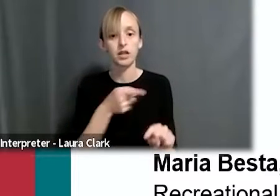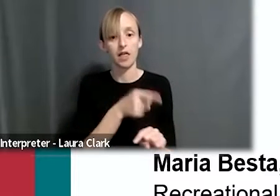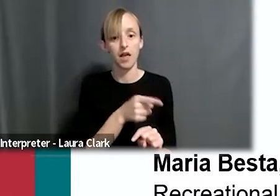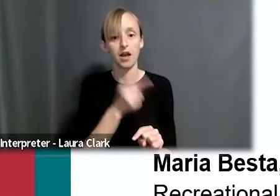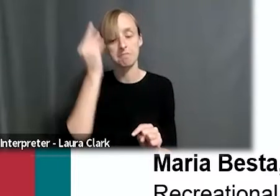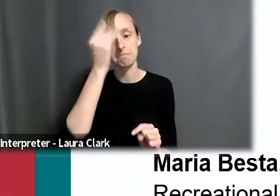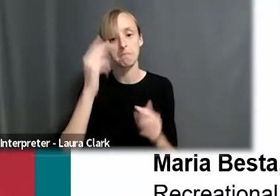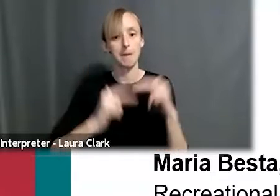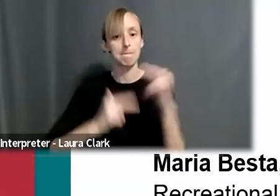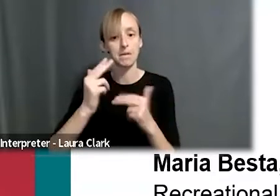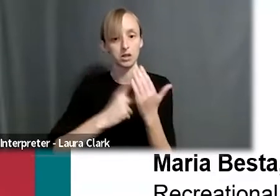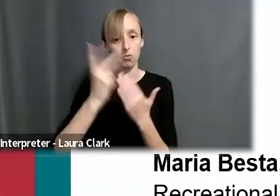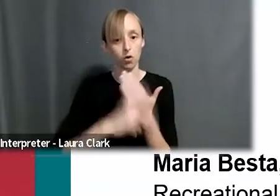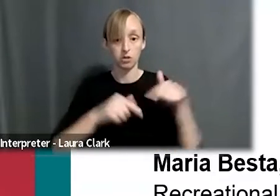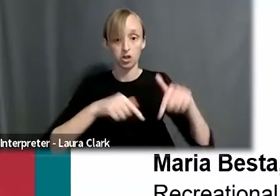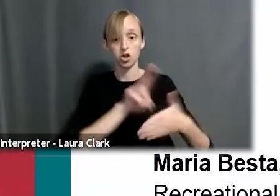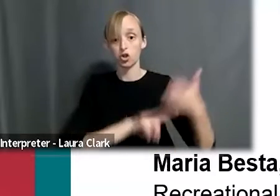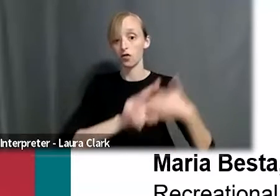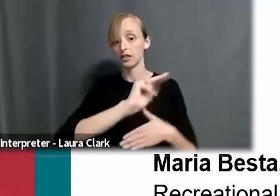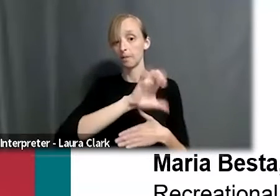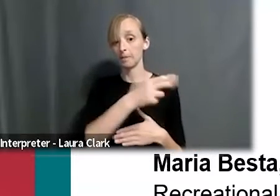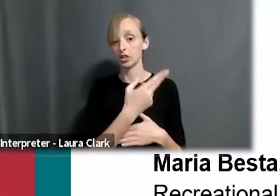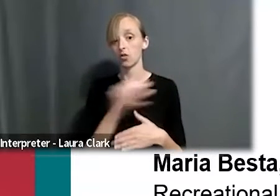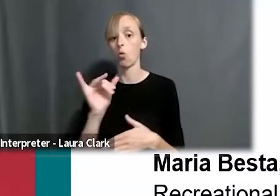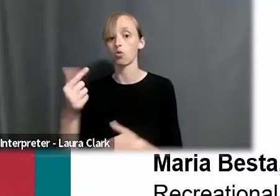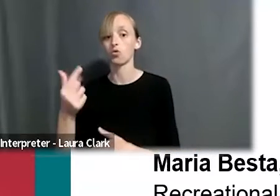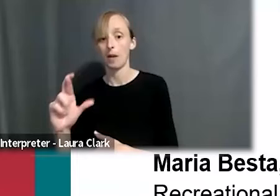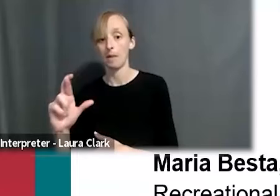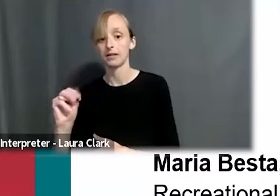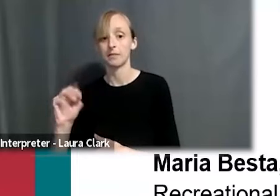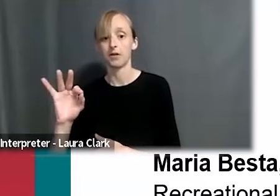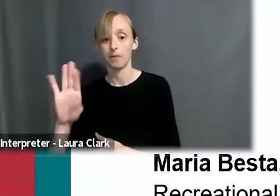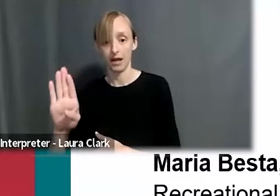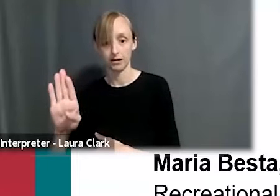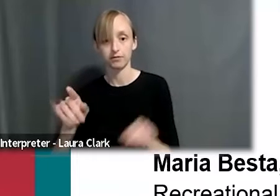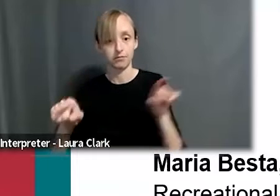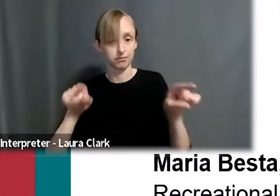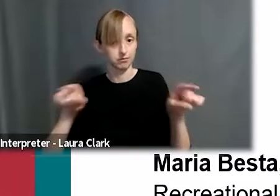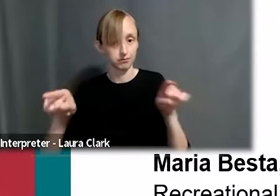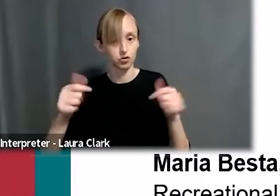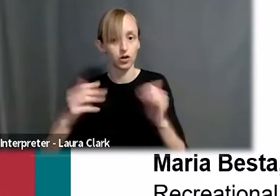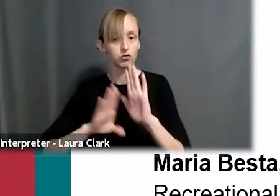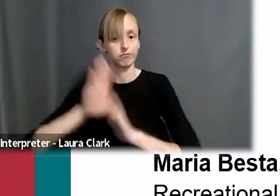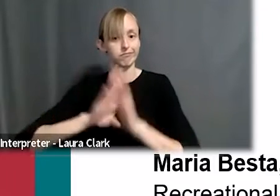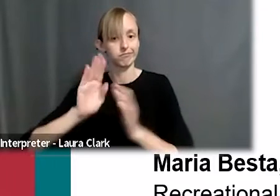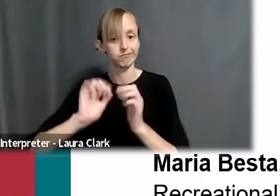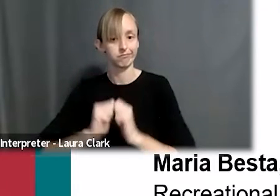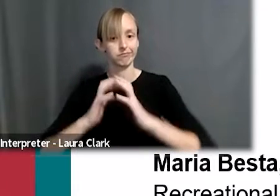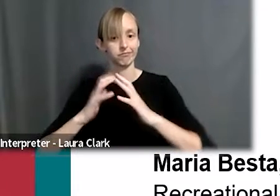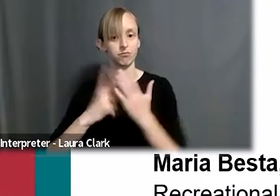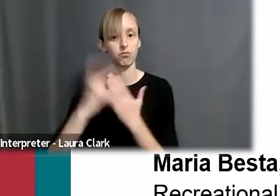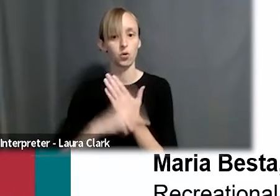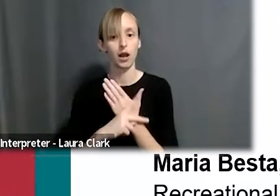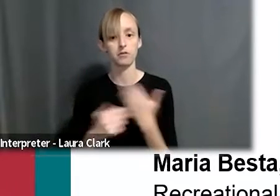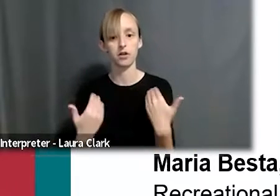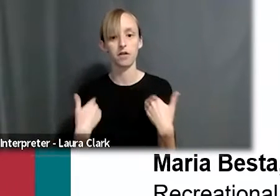building programs both at University of Michigan and in Grand Rapids at Mary Free Bed. And we have a couple of units that we bring